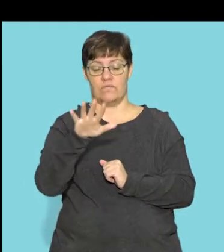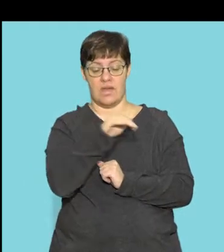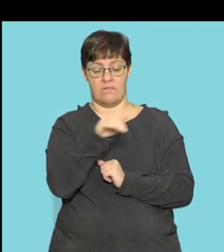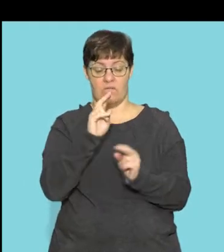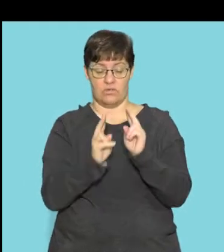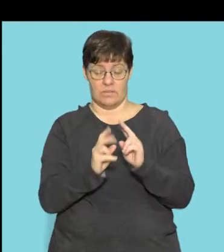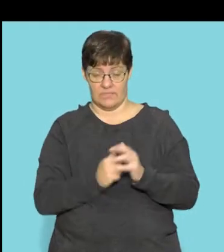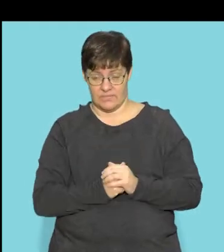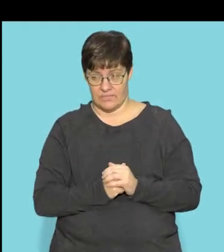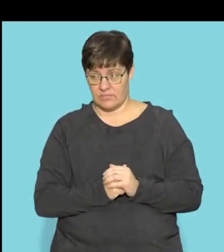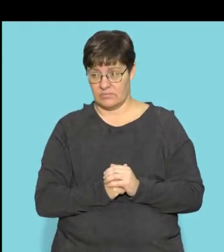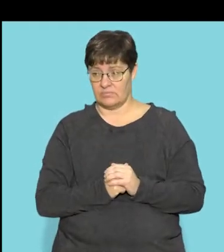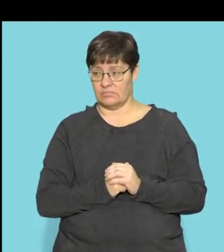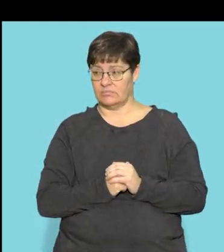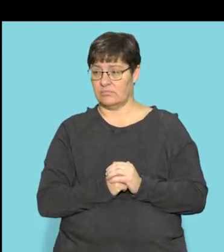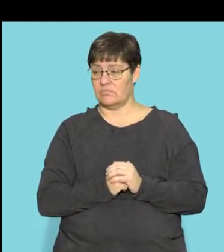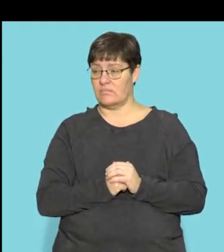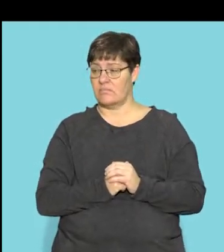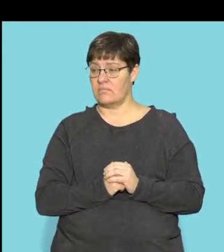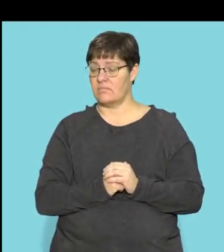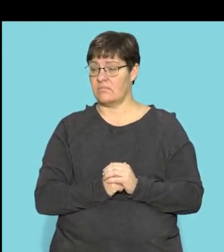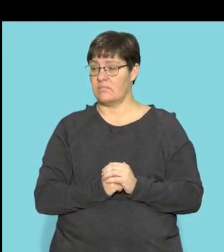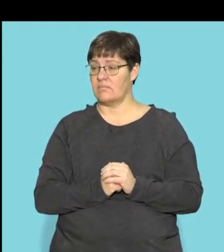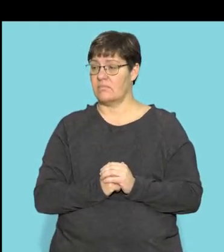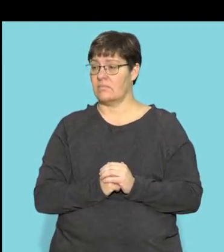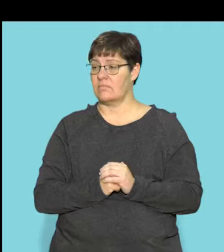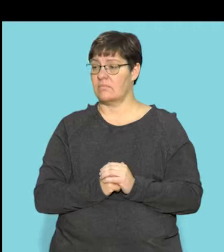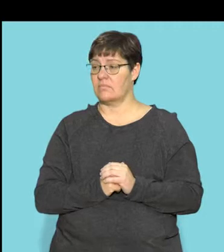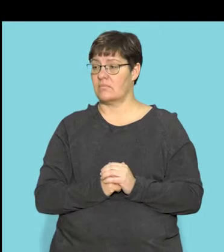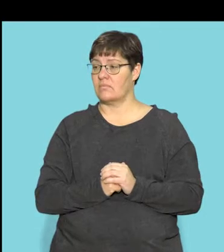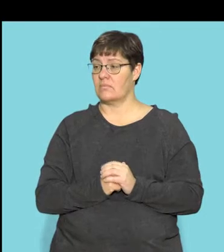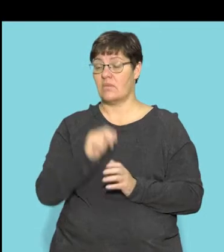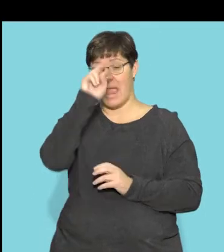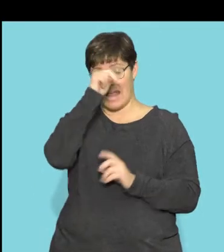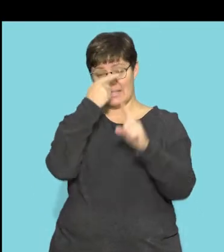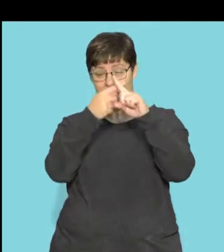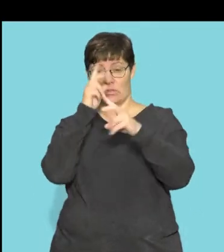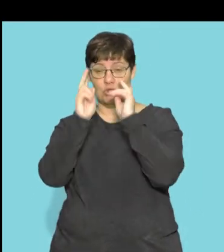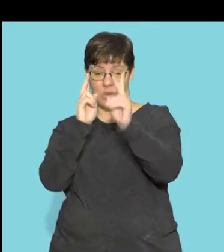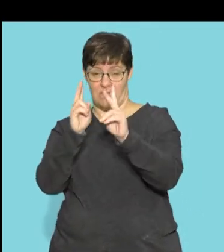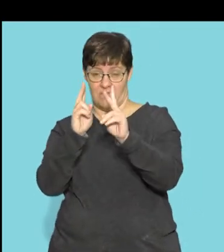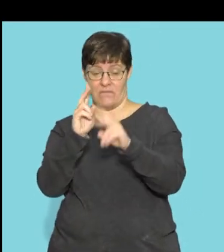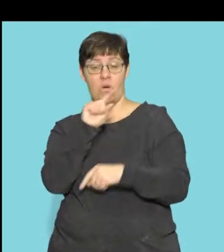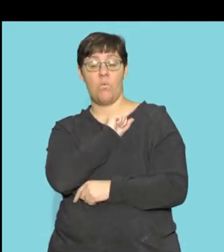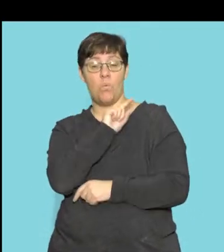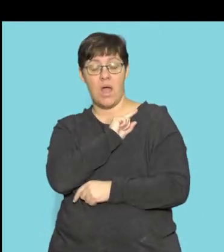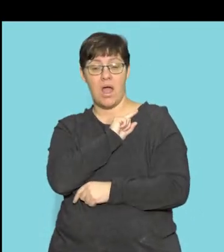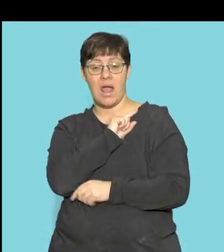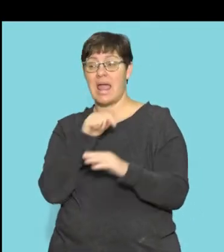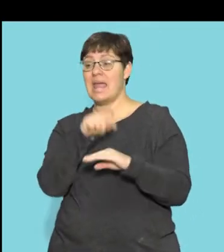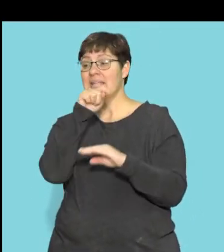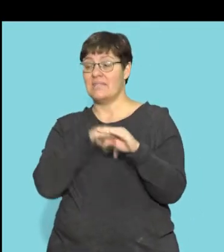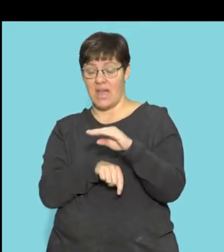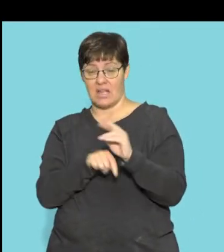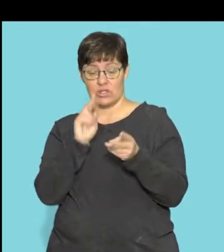0.125 over 12. By the way, the n here, I must just multiply it by 12, because if I divide this by 12, then